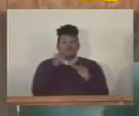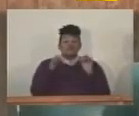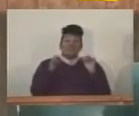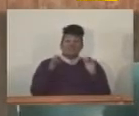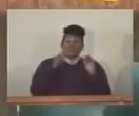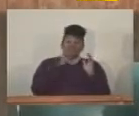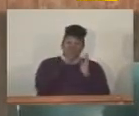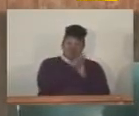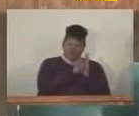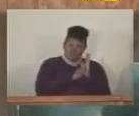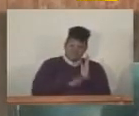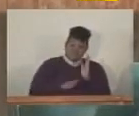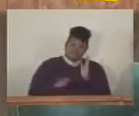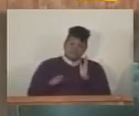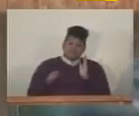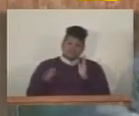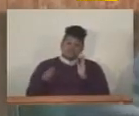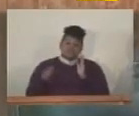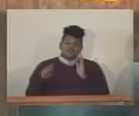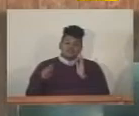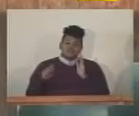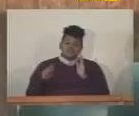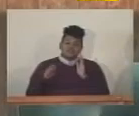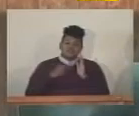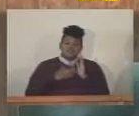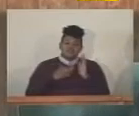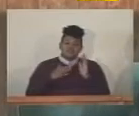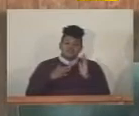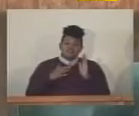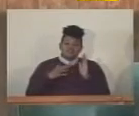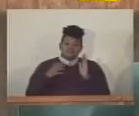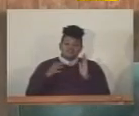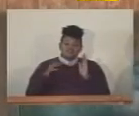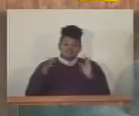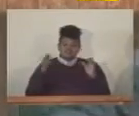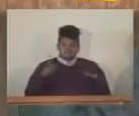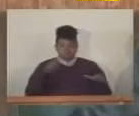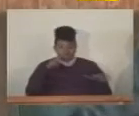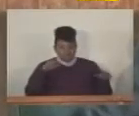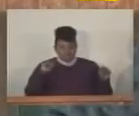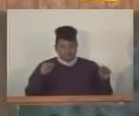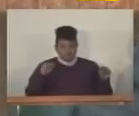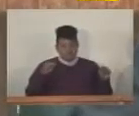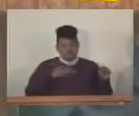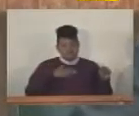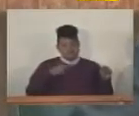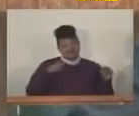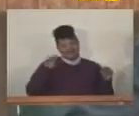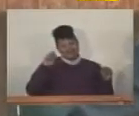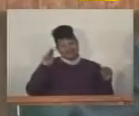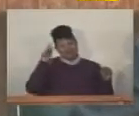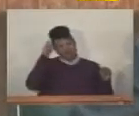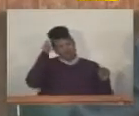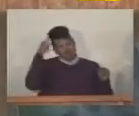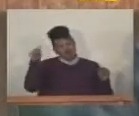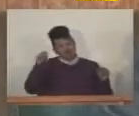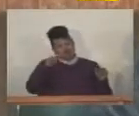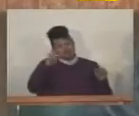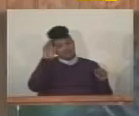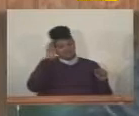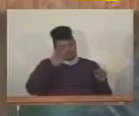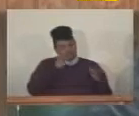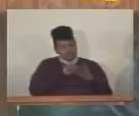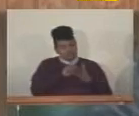functions. That is not to say that the efforts have not been made through successive administrations to improve